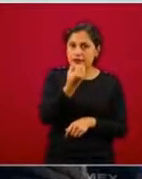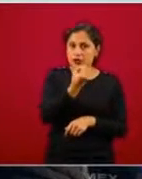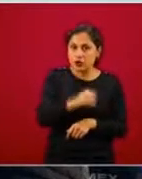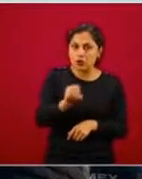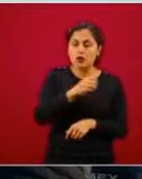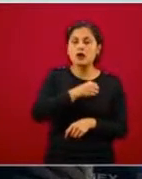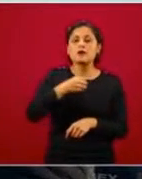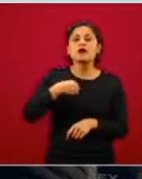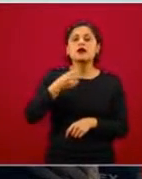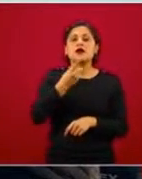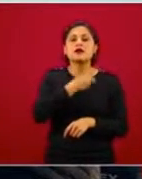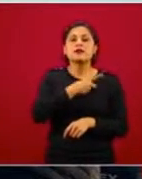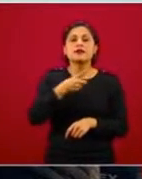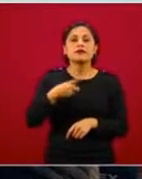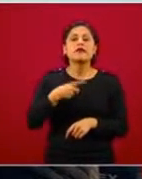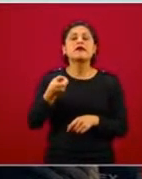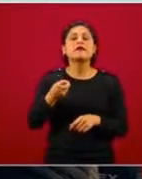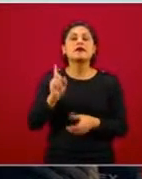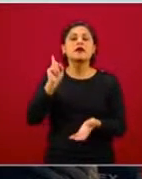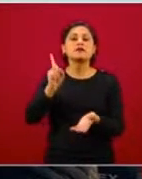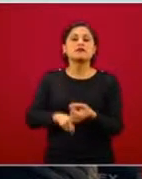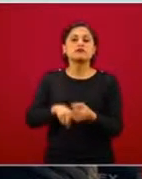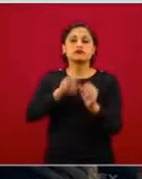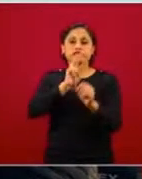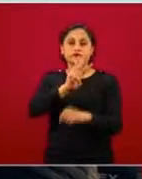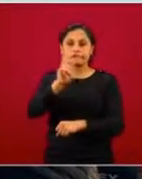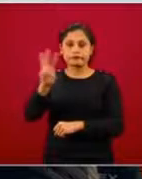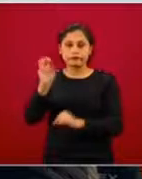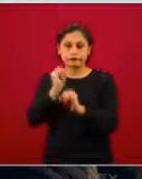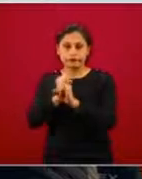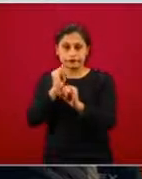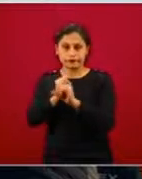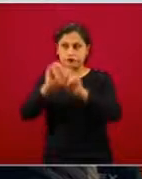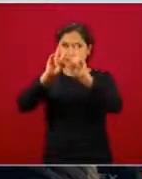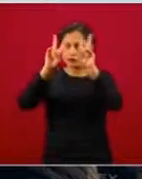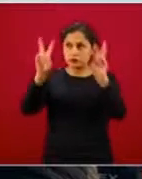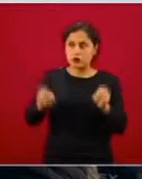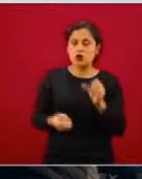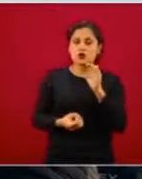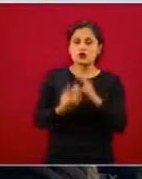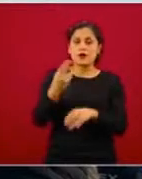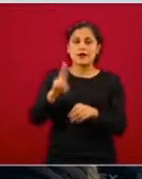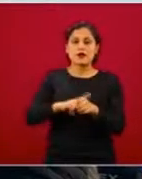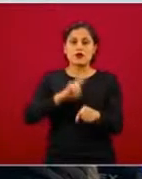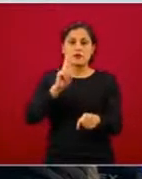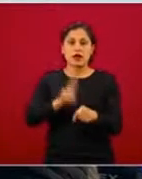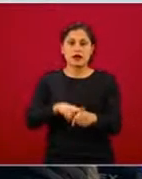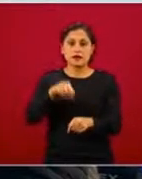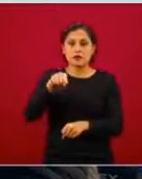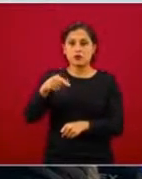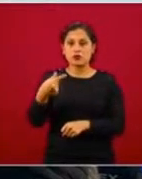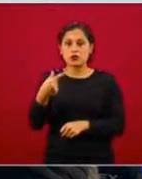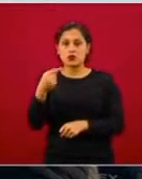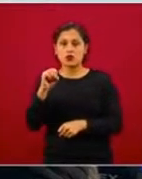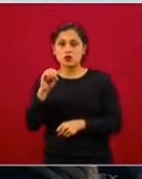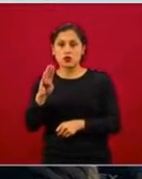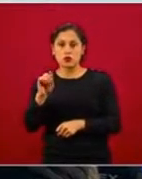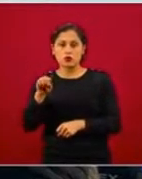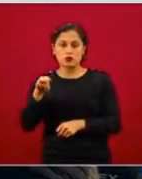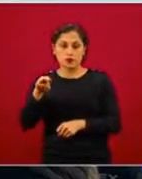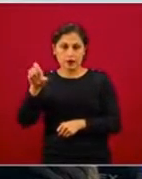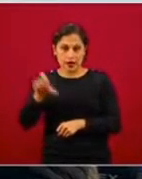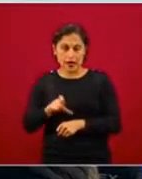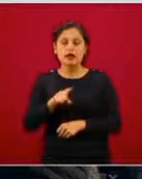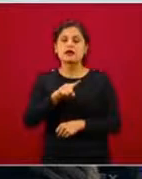Now, other people have an obligation. We have to register ourselves on the website that we've given